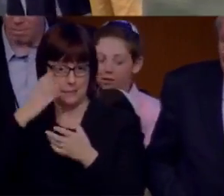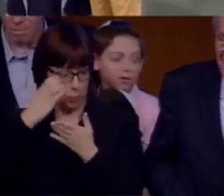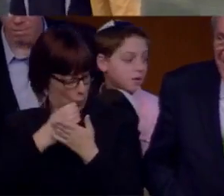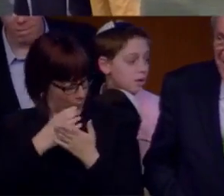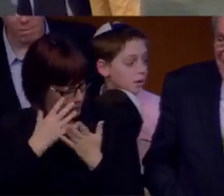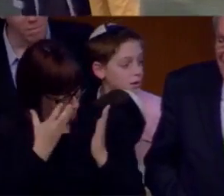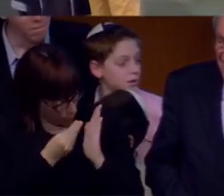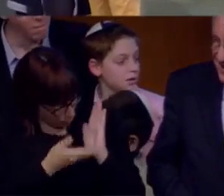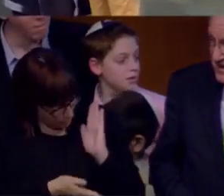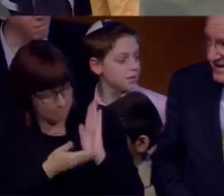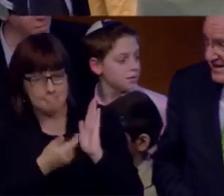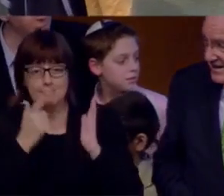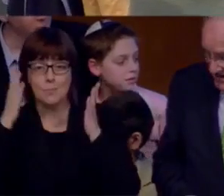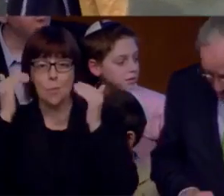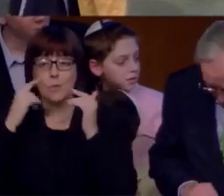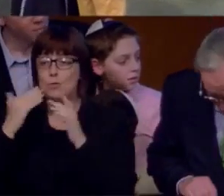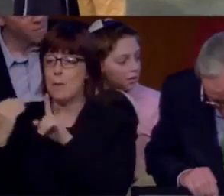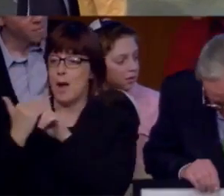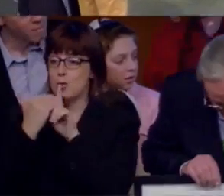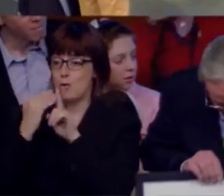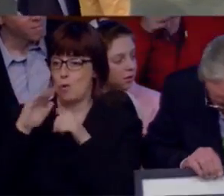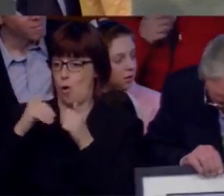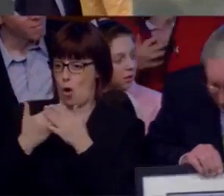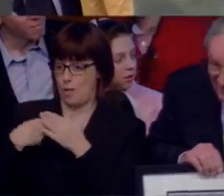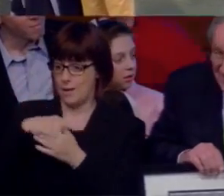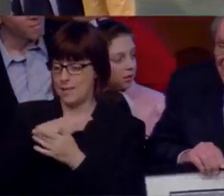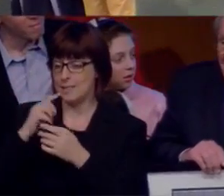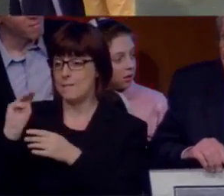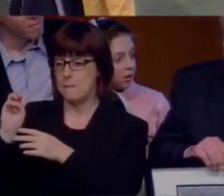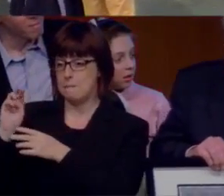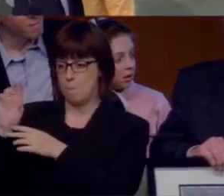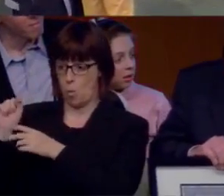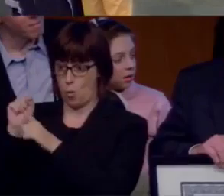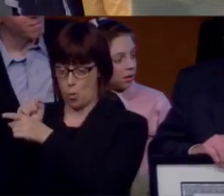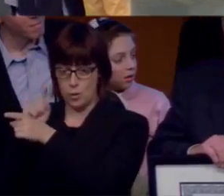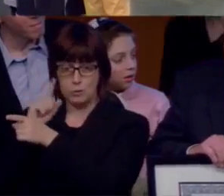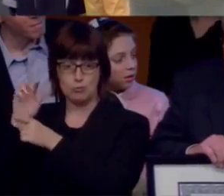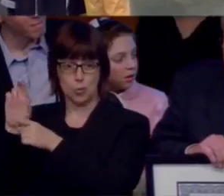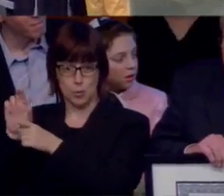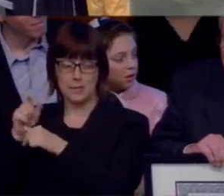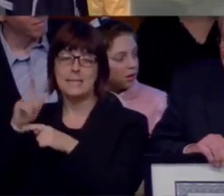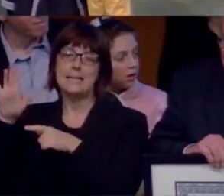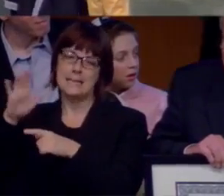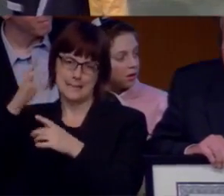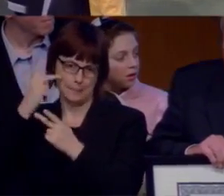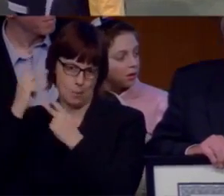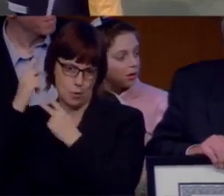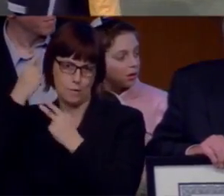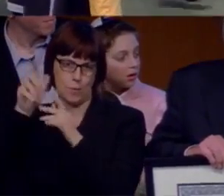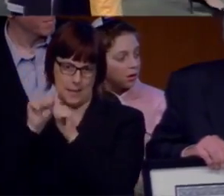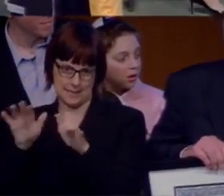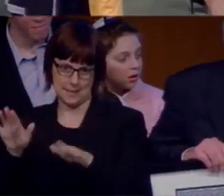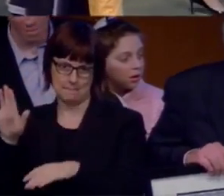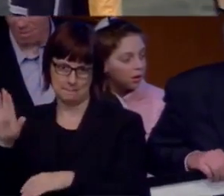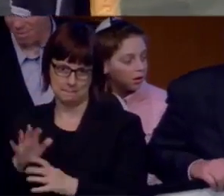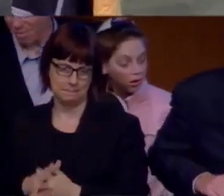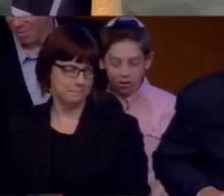be a reminder to all of us of Mort Ruderman. May his memory be for a blessing.